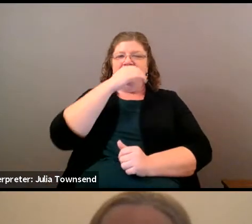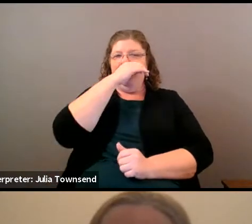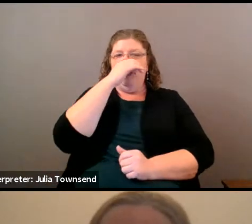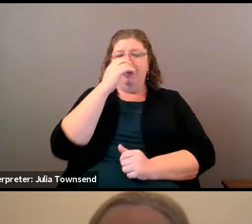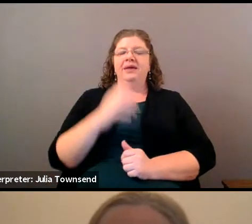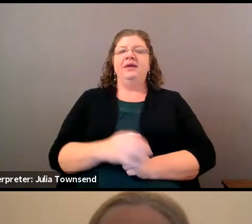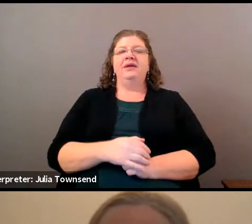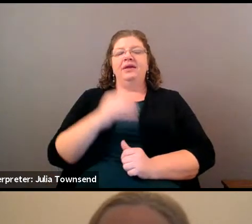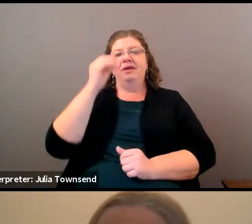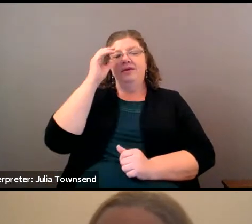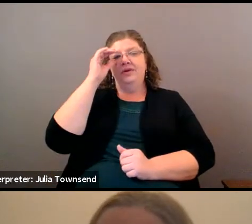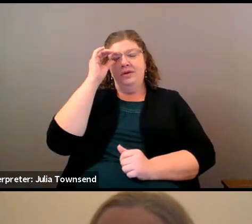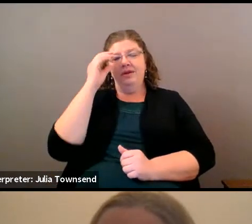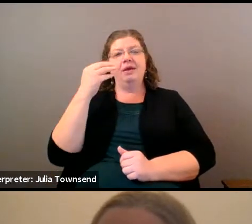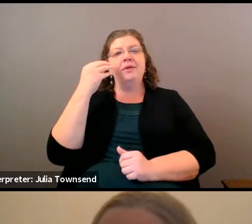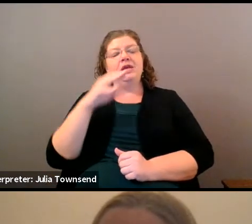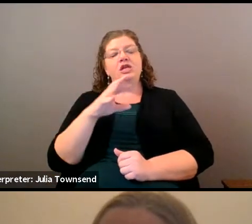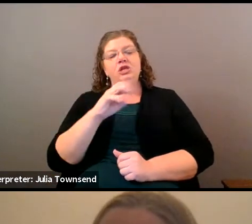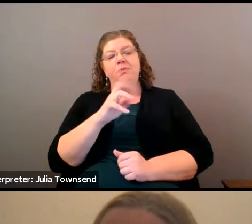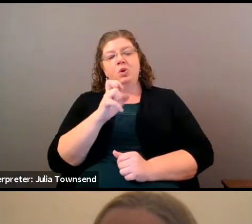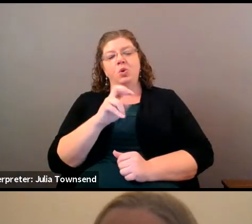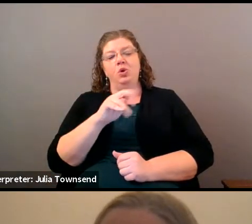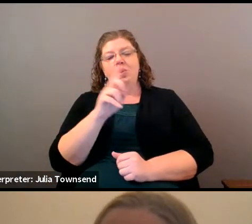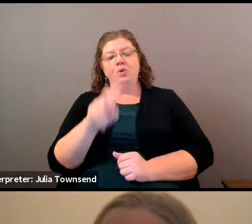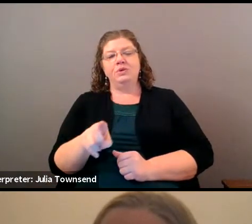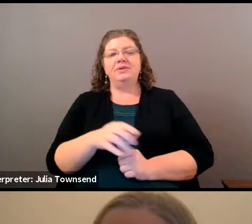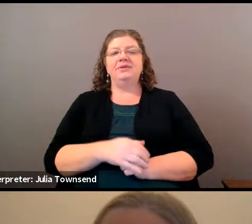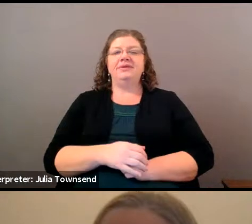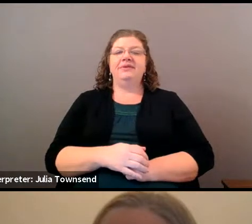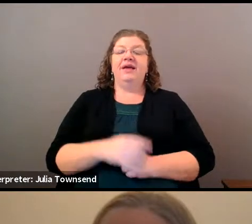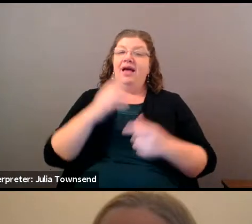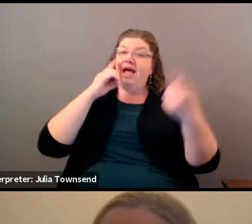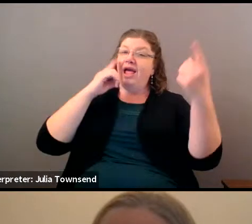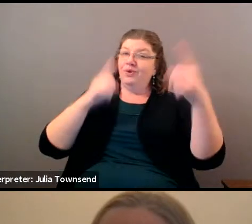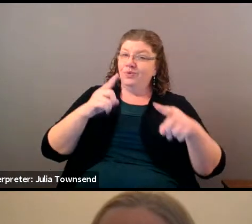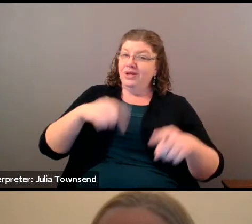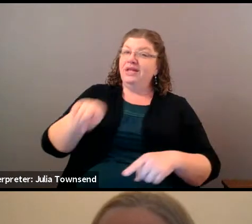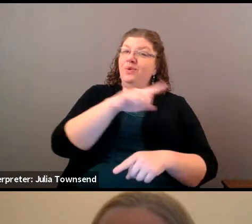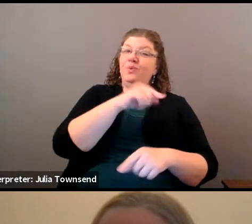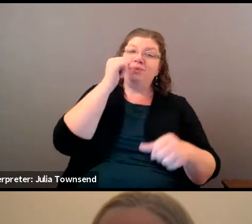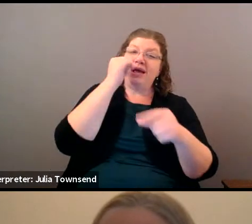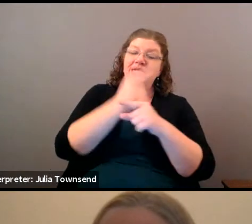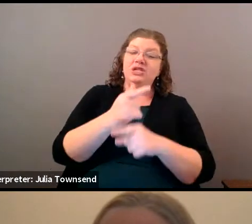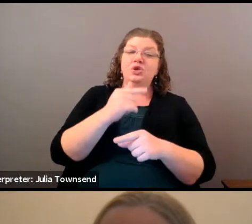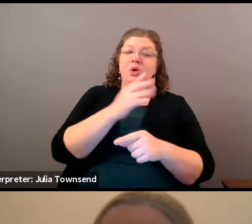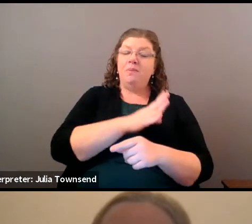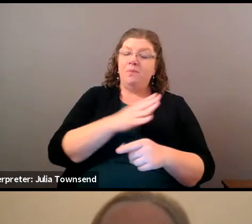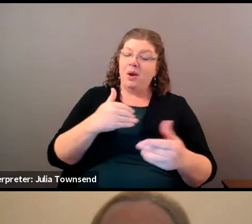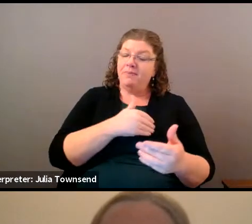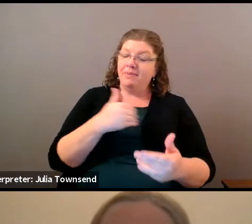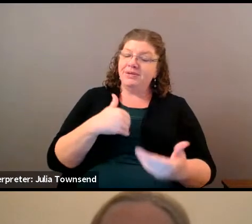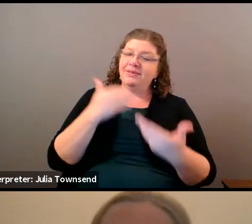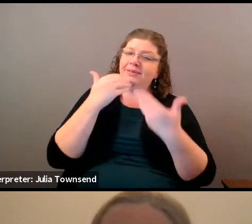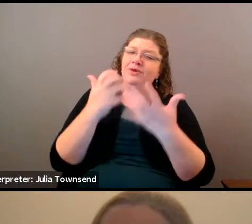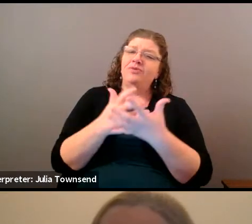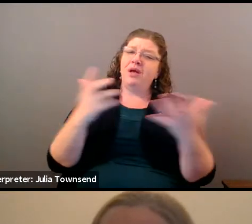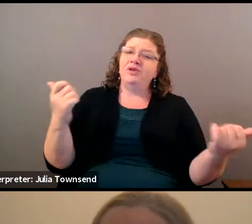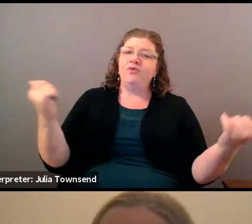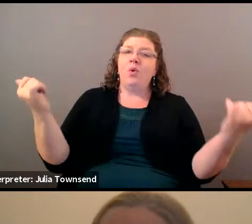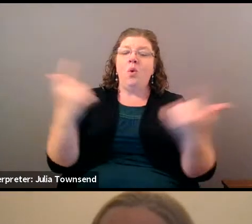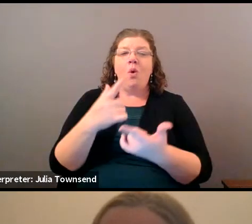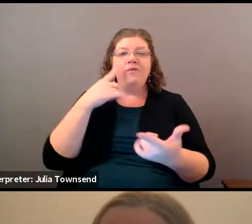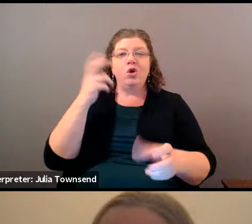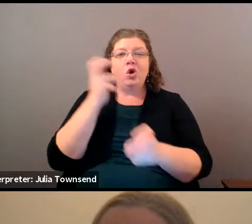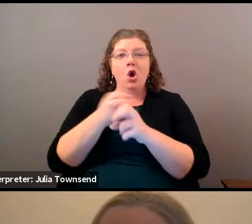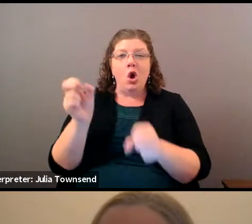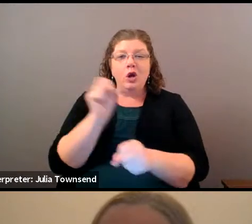And Ms. Munoz, please. Yes, I also agree with my sister board members. Thank you so much to all for all the hard